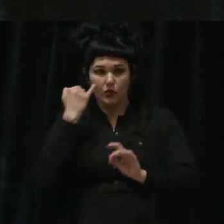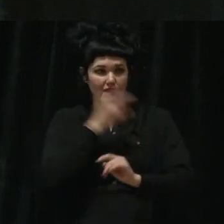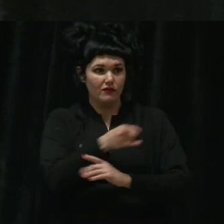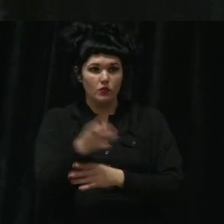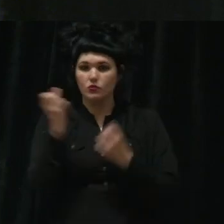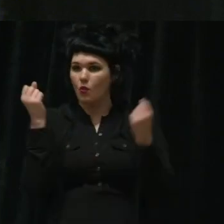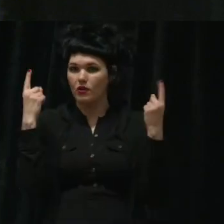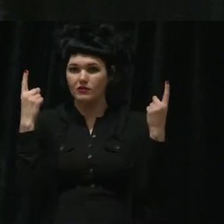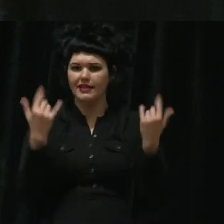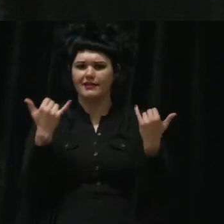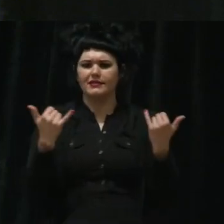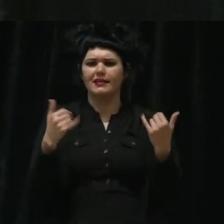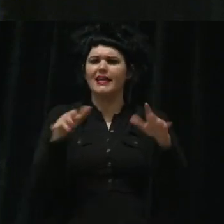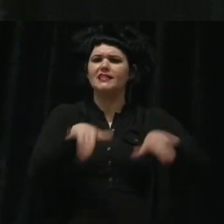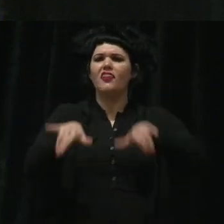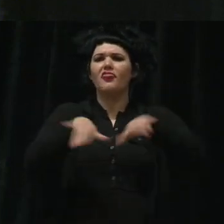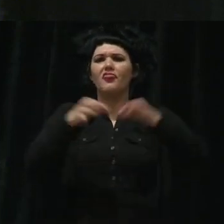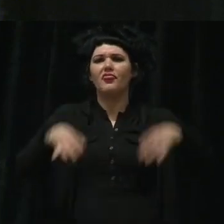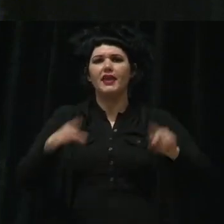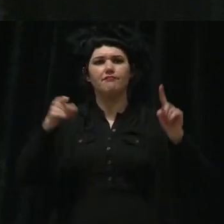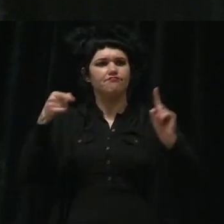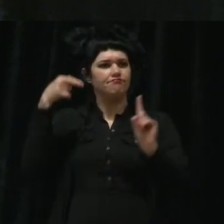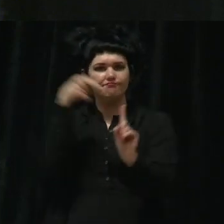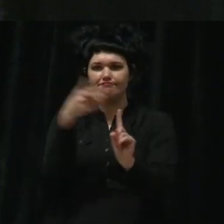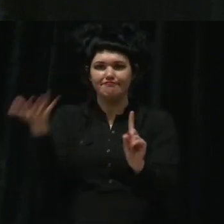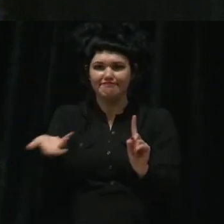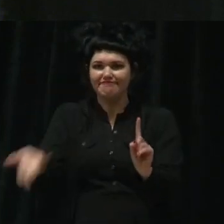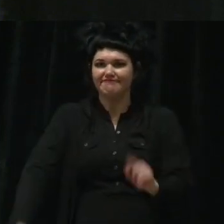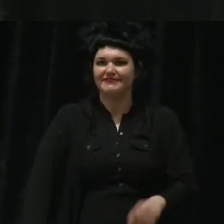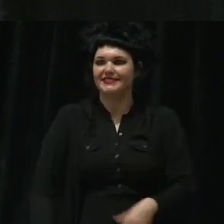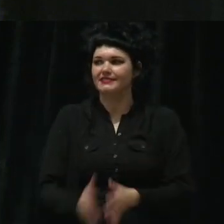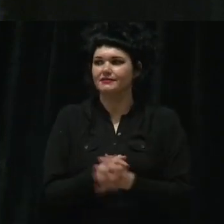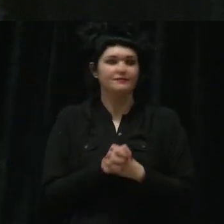what the theme of today was,